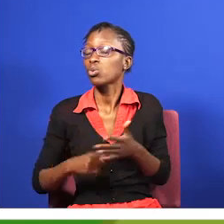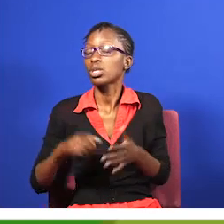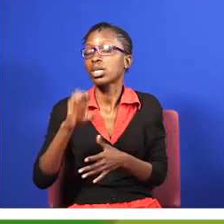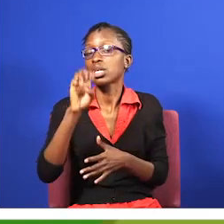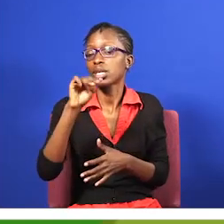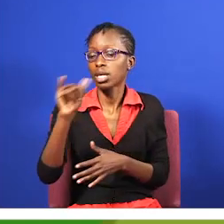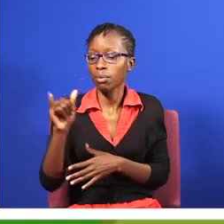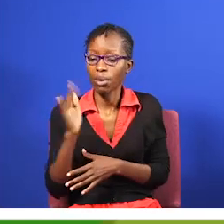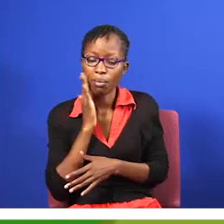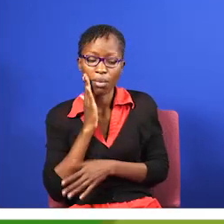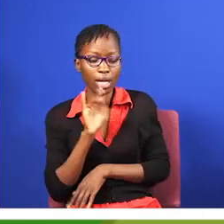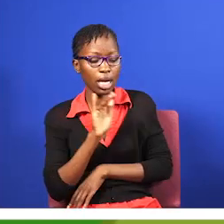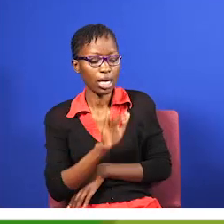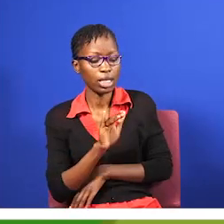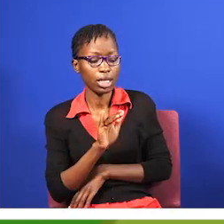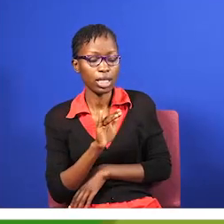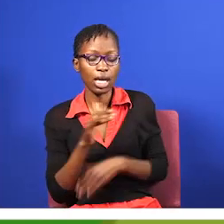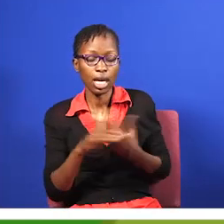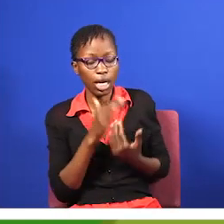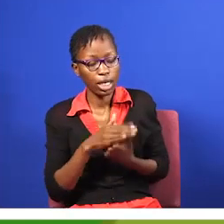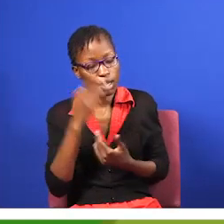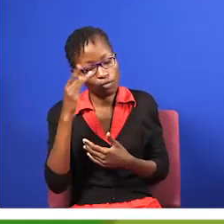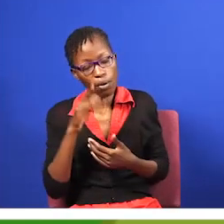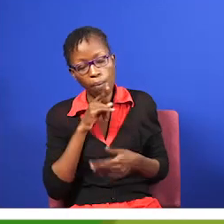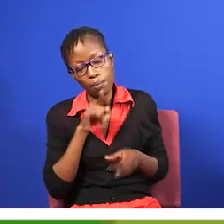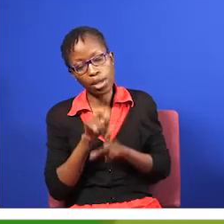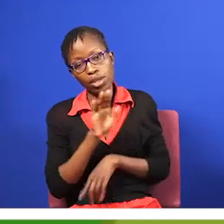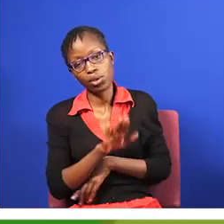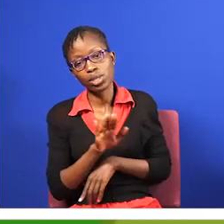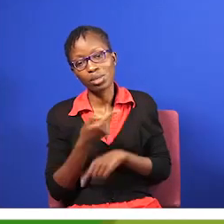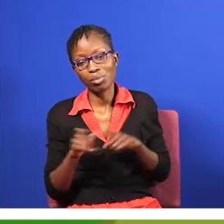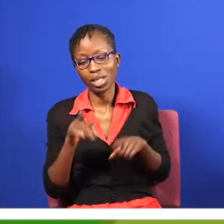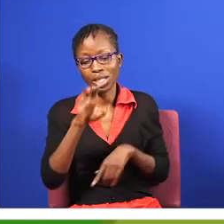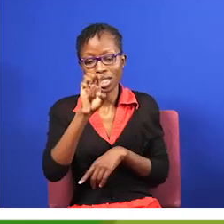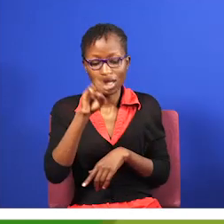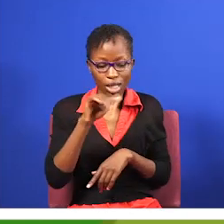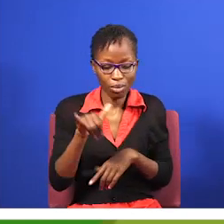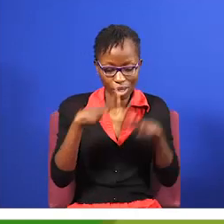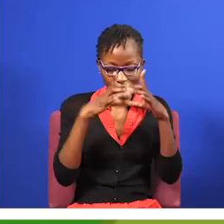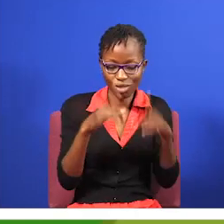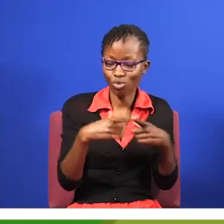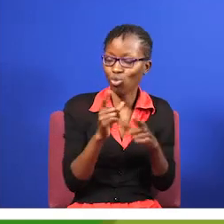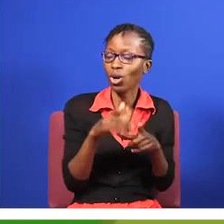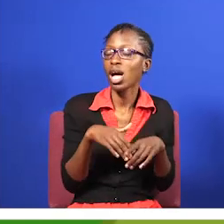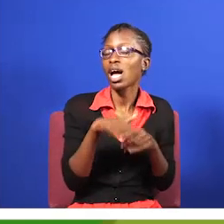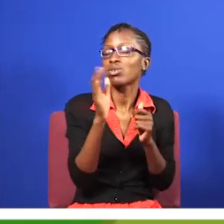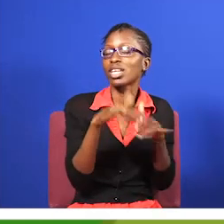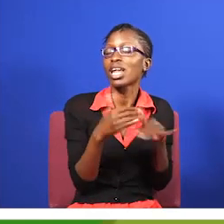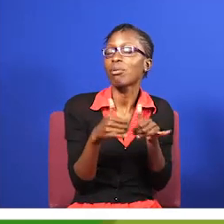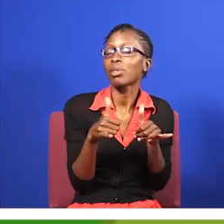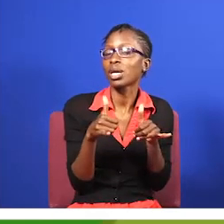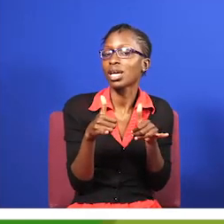that she was asked by the mother to take care of the little brother, but she chose to go and play with